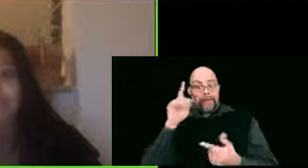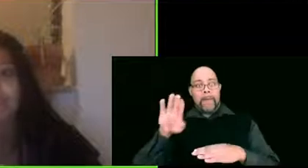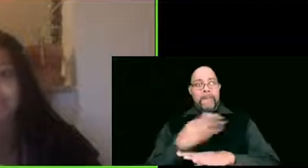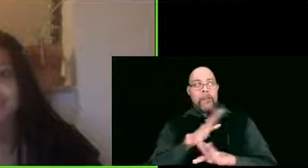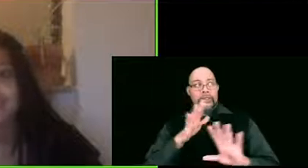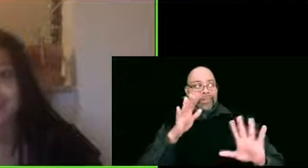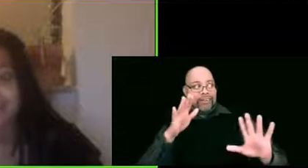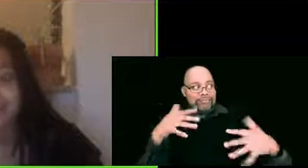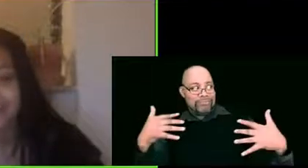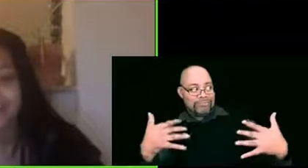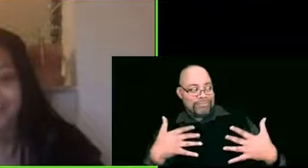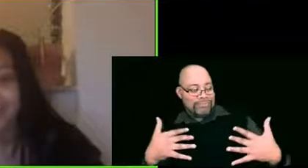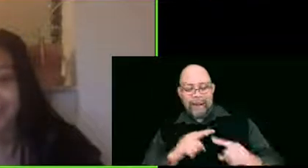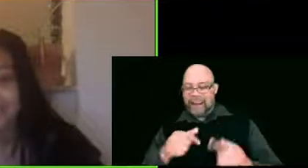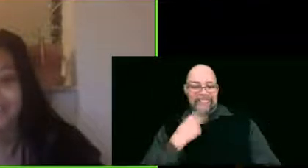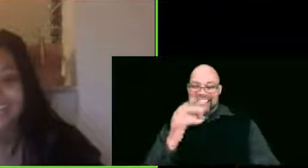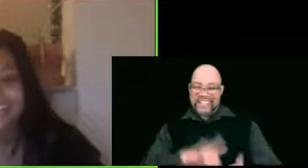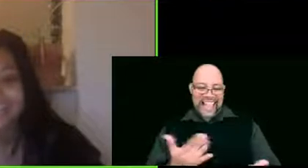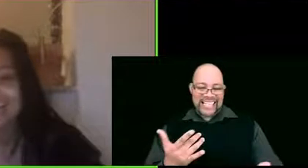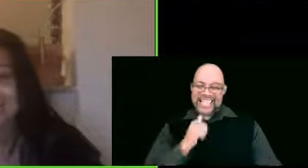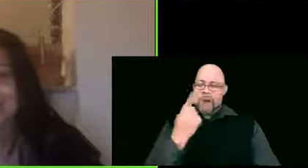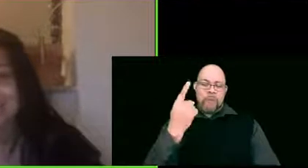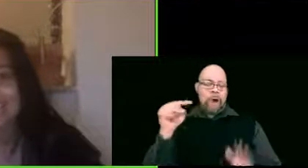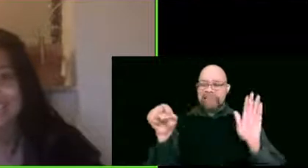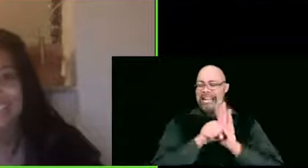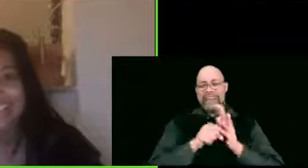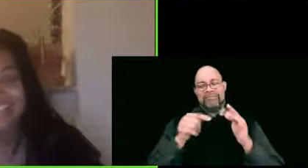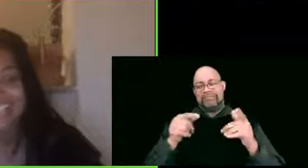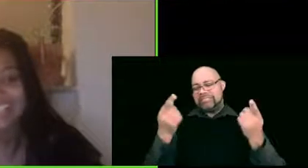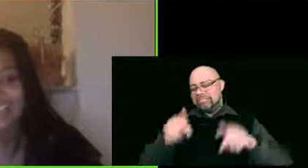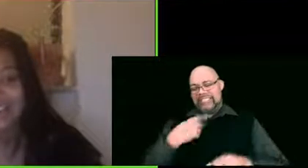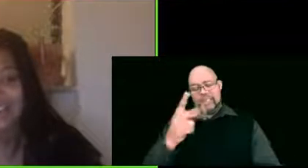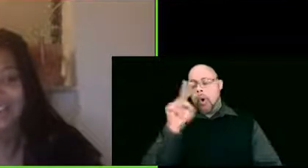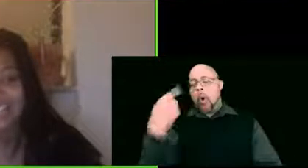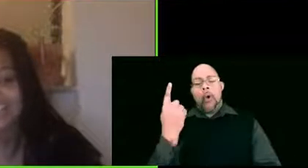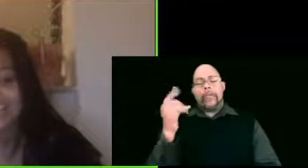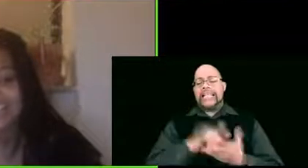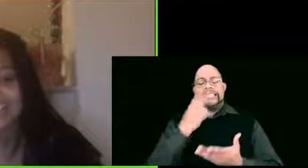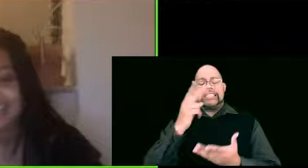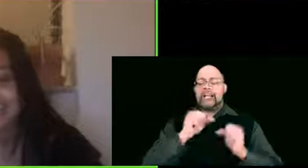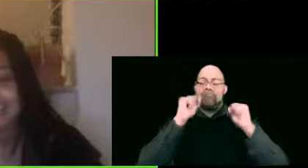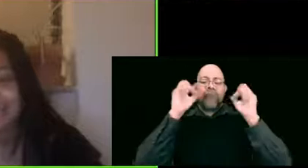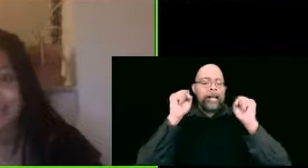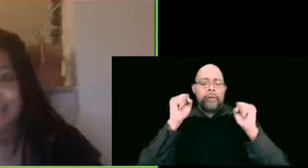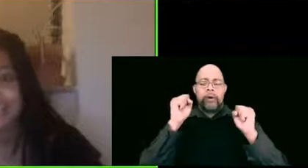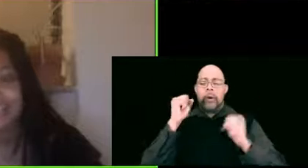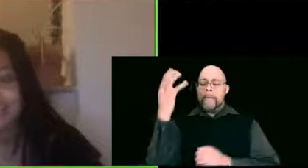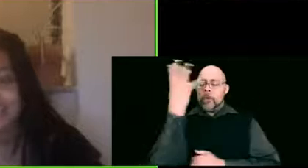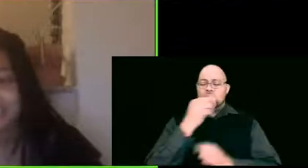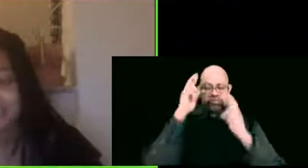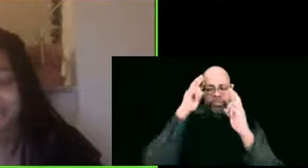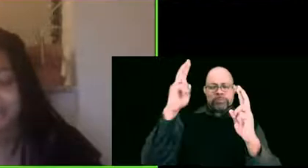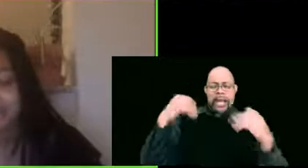them, I'm waiting for the music to start, but I have not seen a single negative interaction. I've only seen these incredible,